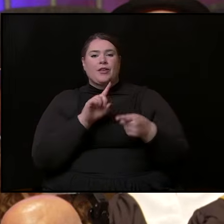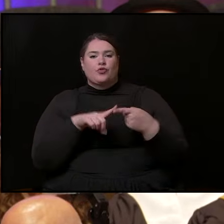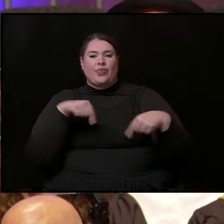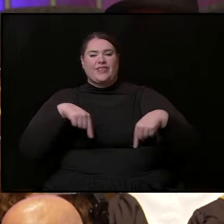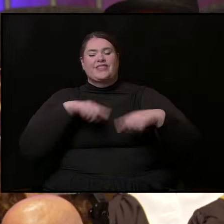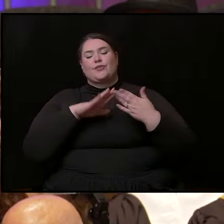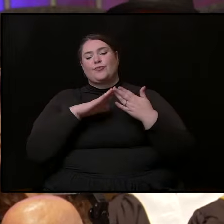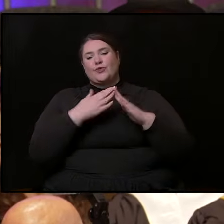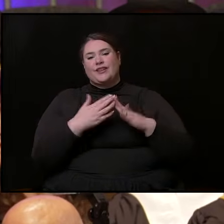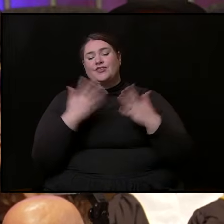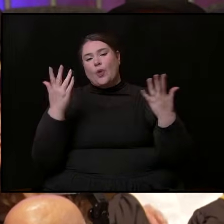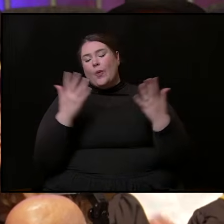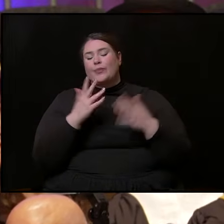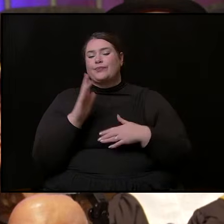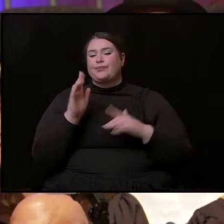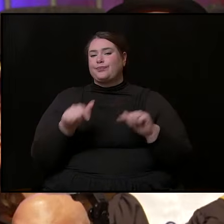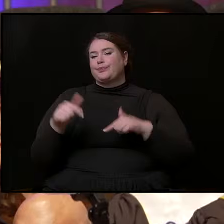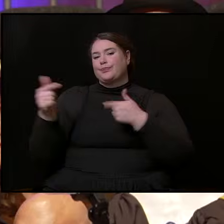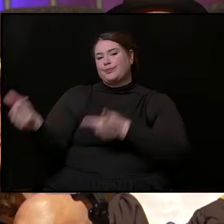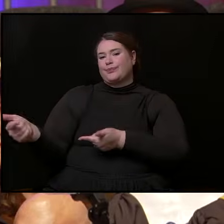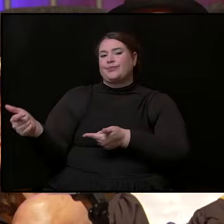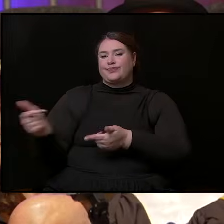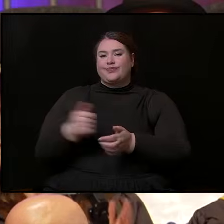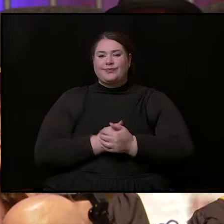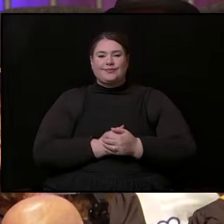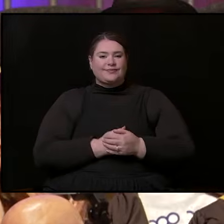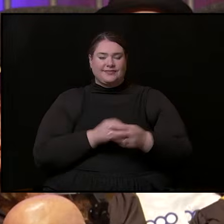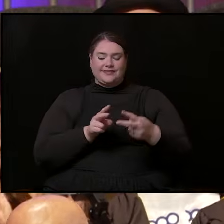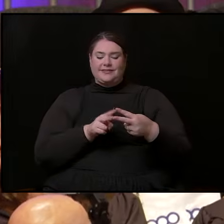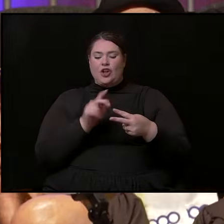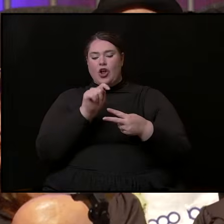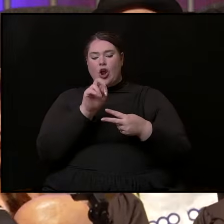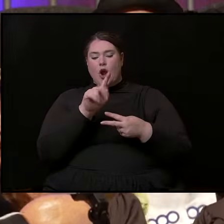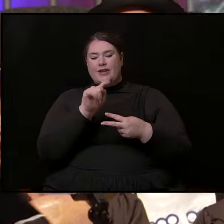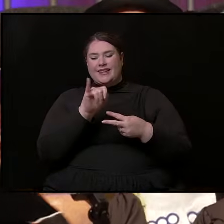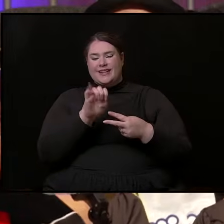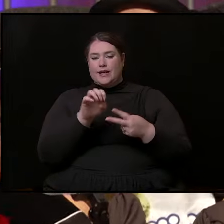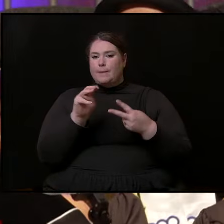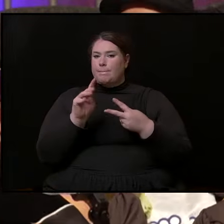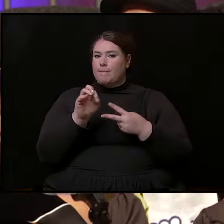community. So without further ado, please welcome Artie and Martin.